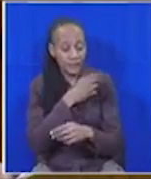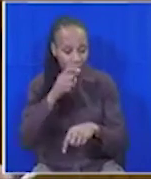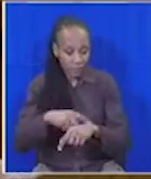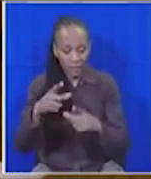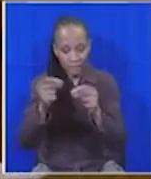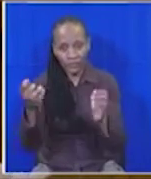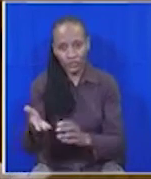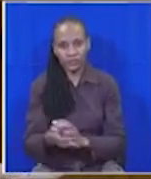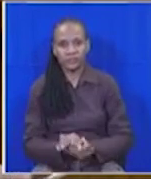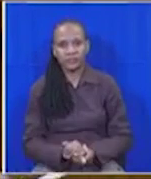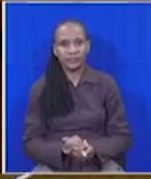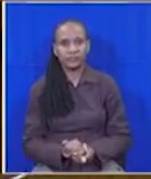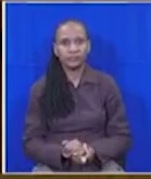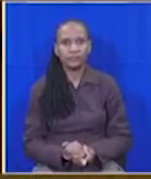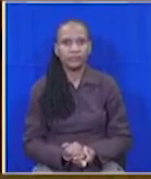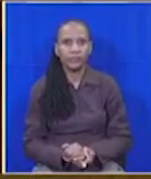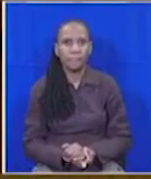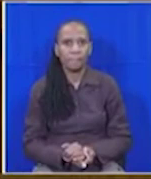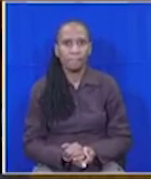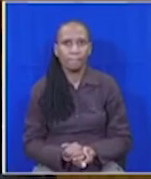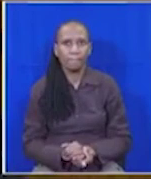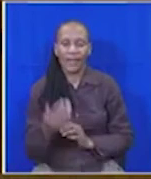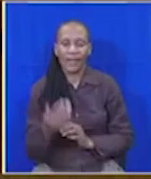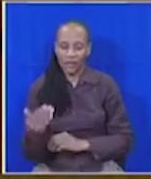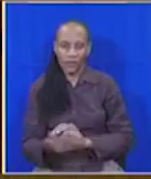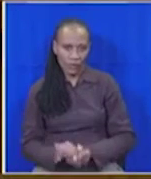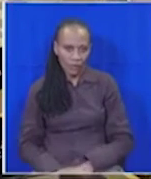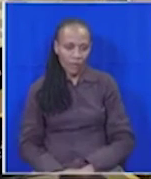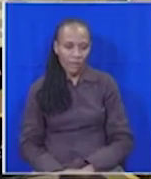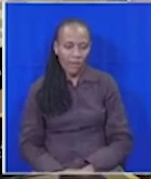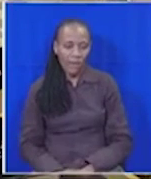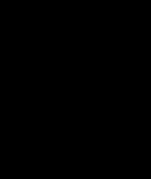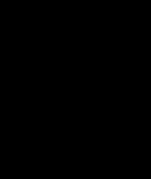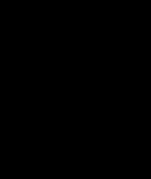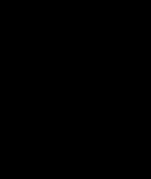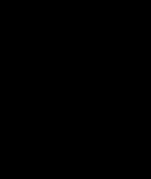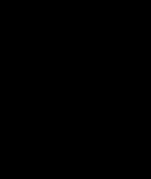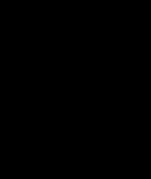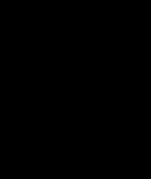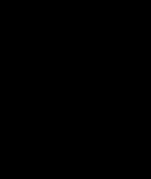democratizing ownership and control of the economy. Thank you very much. Thank you, Minister.